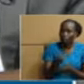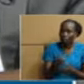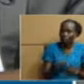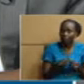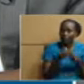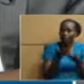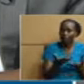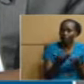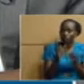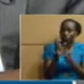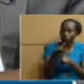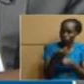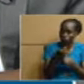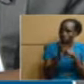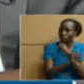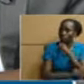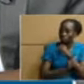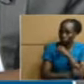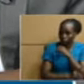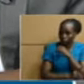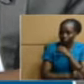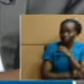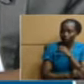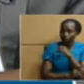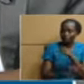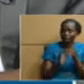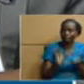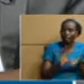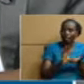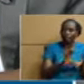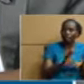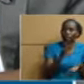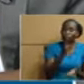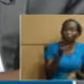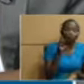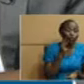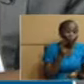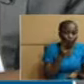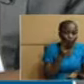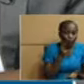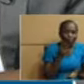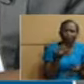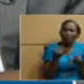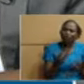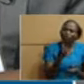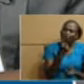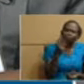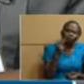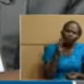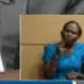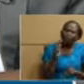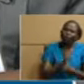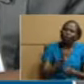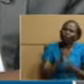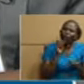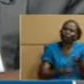in the district, and in first quarter they are giving you 2 million, what can 2 million do for